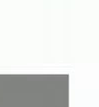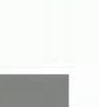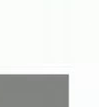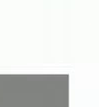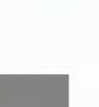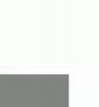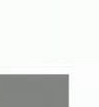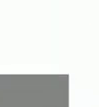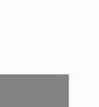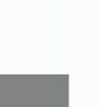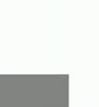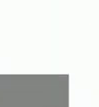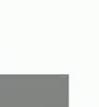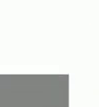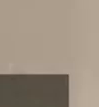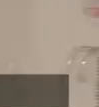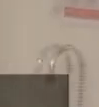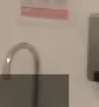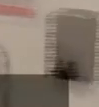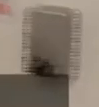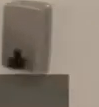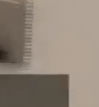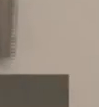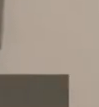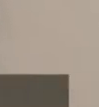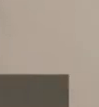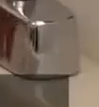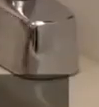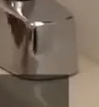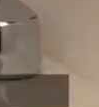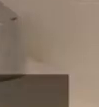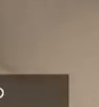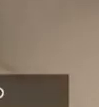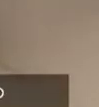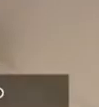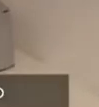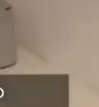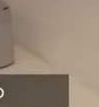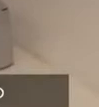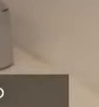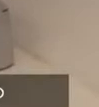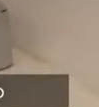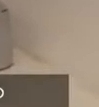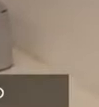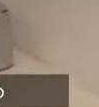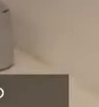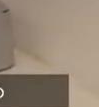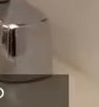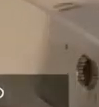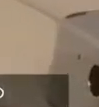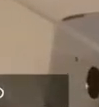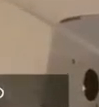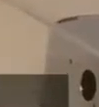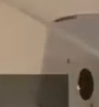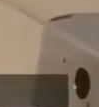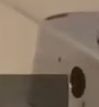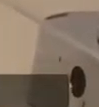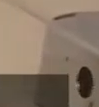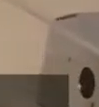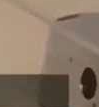jewelry, watches, etc. Please do not use your phone during consultation.